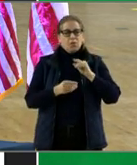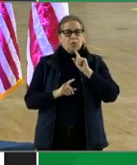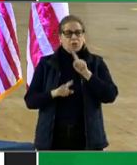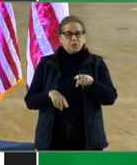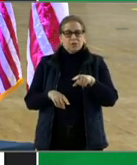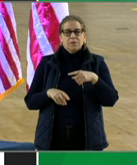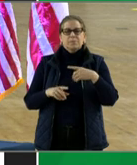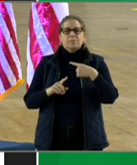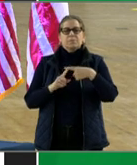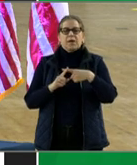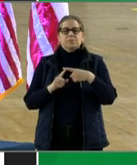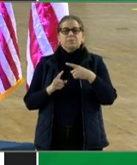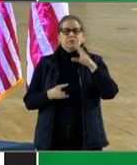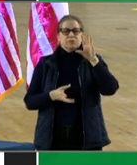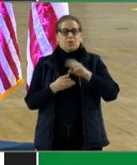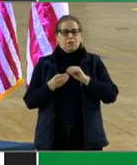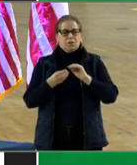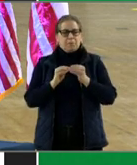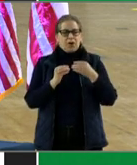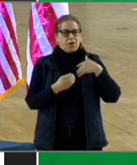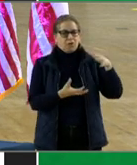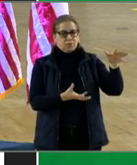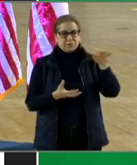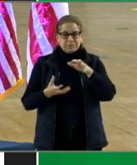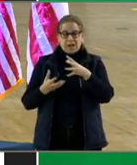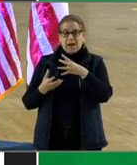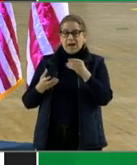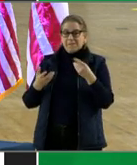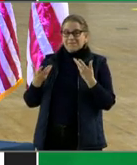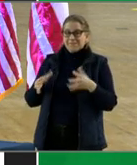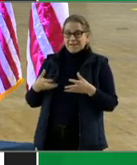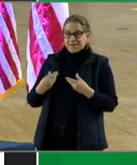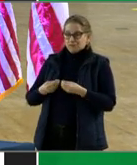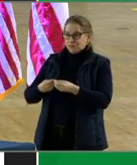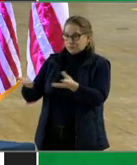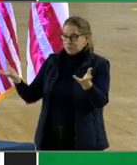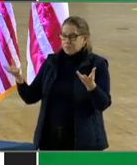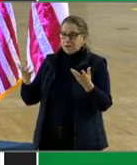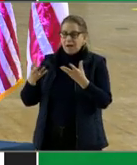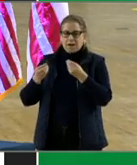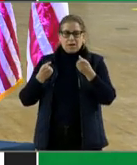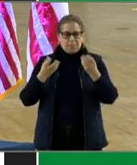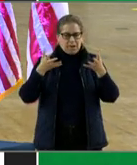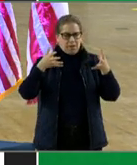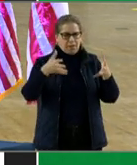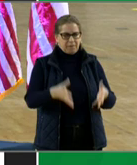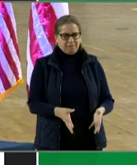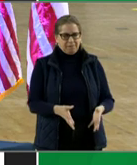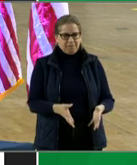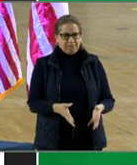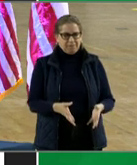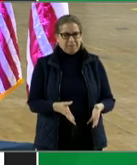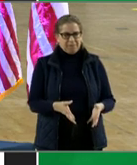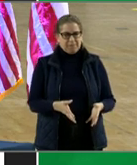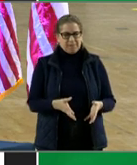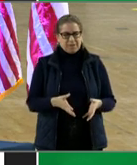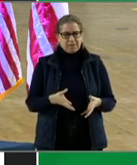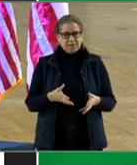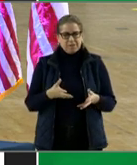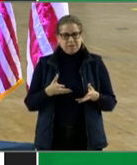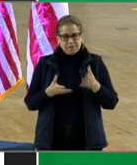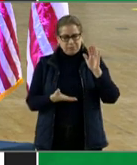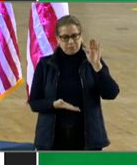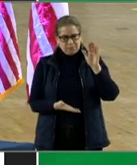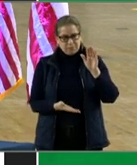been out, what's on hand, and how much we think we are using of those materials and the rate at